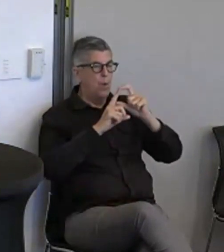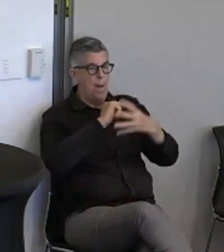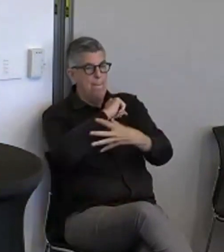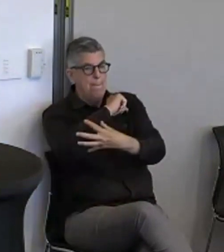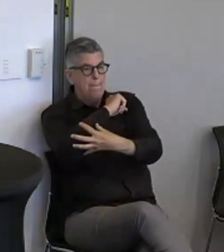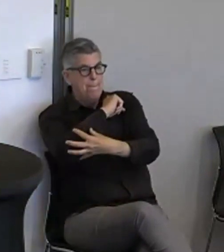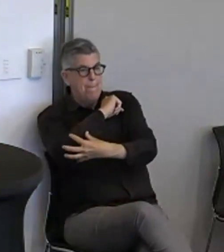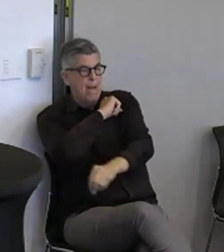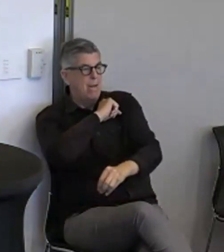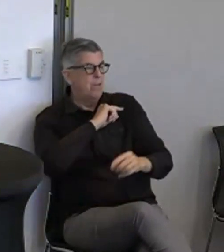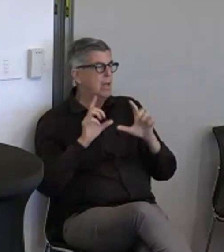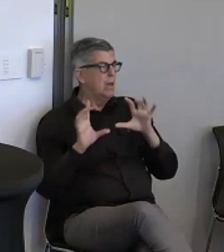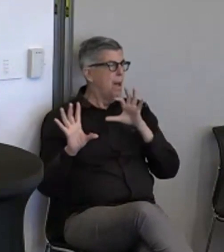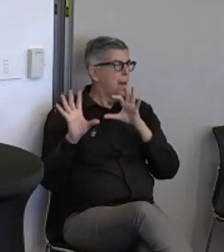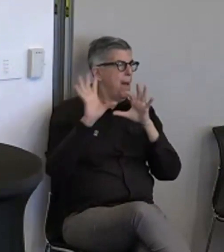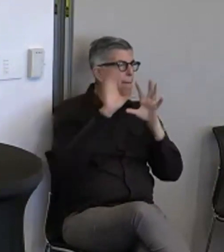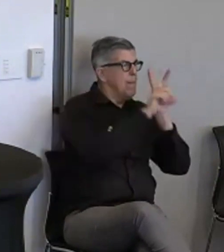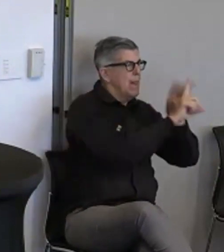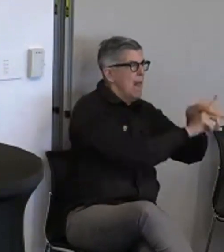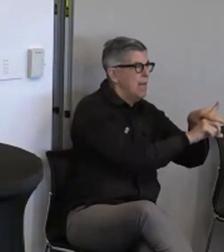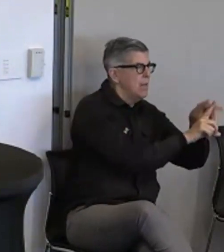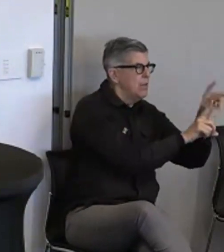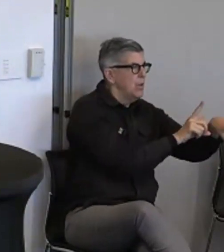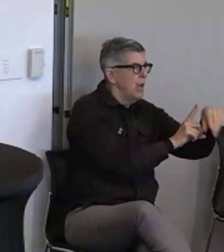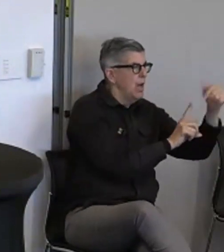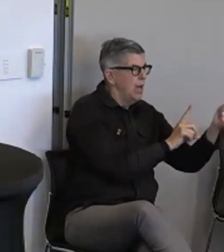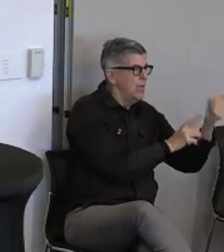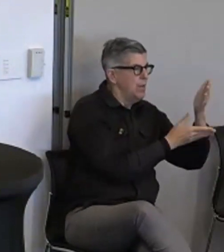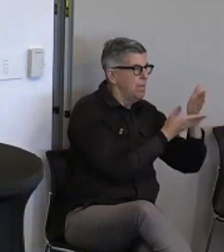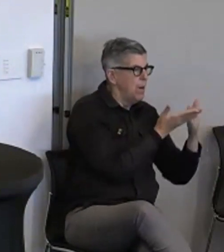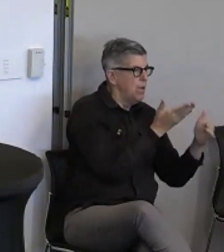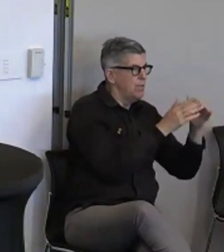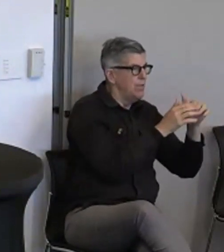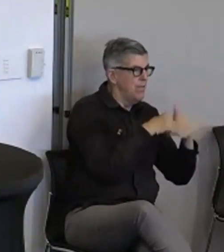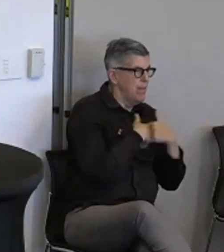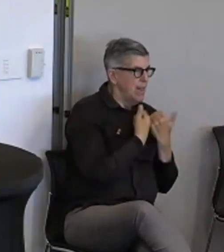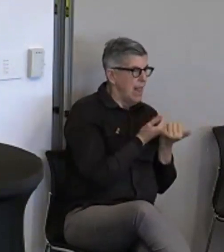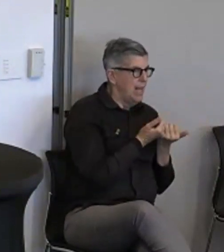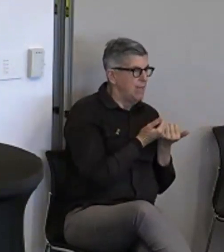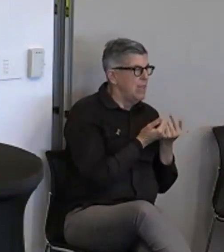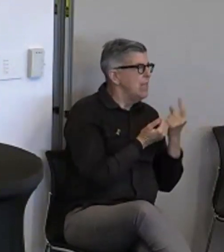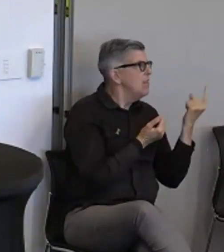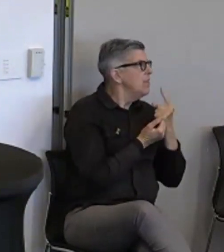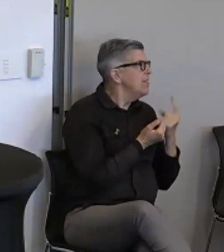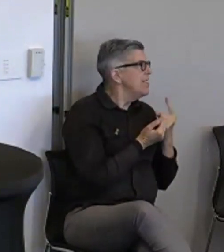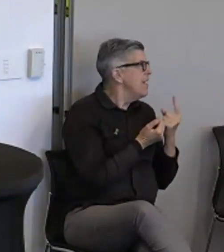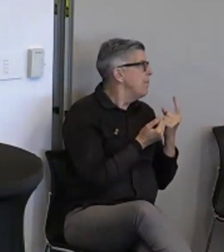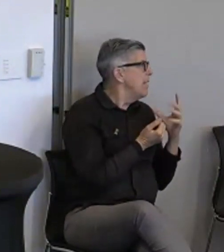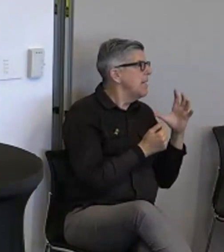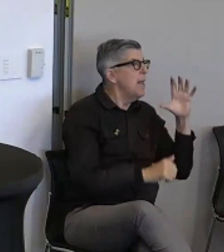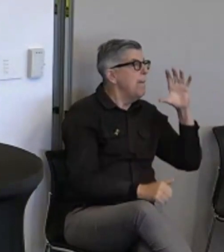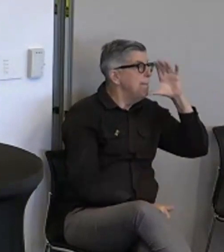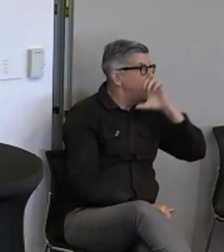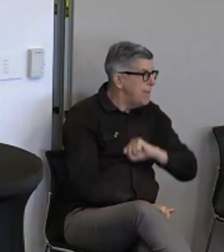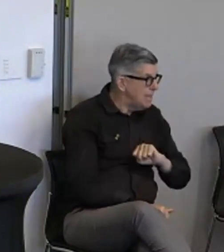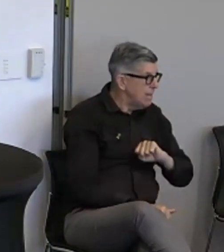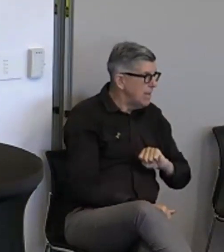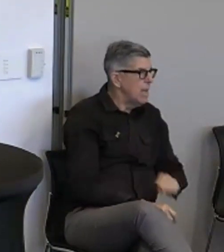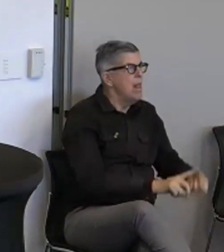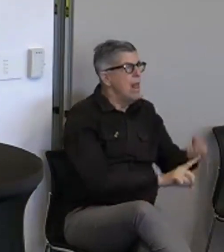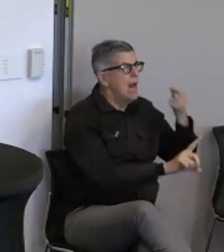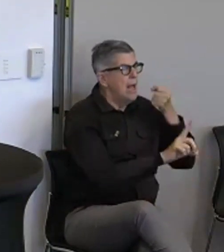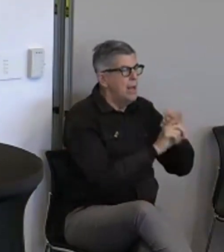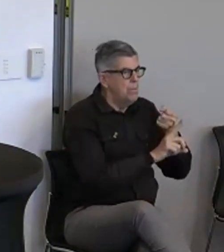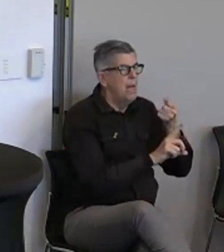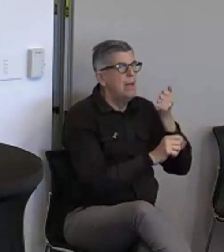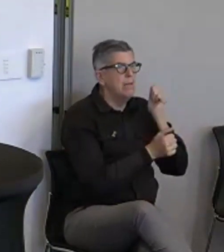to other areas of life, it's usually because there's something that you're missing that impacts every area of your life. I'm